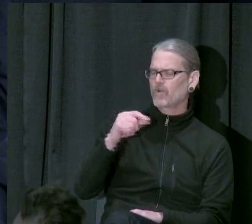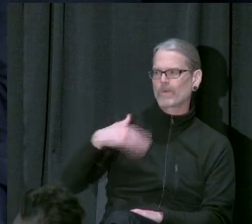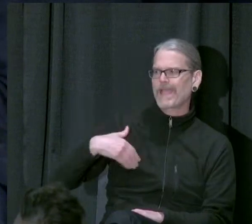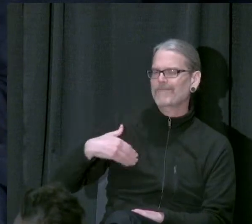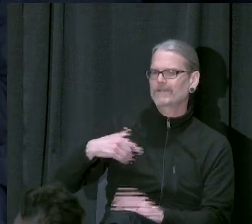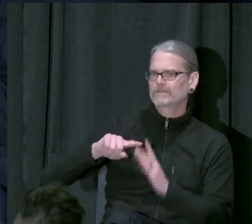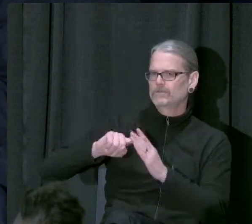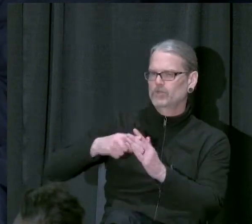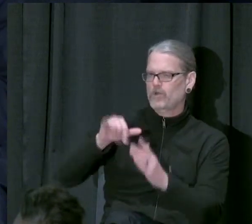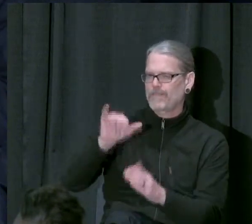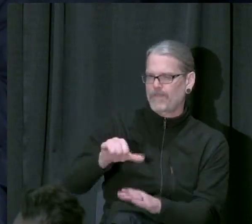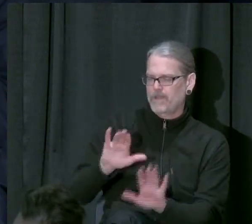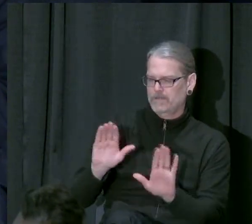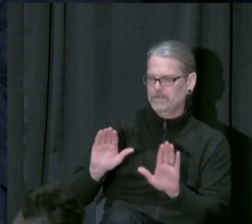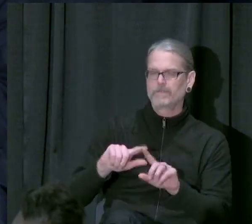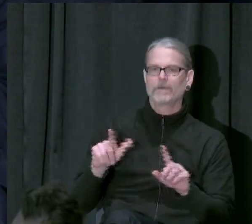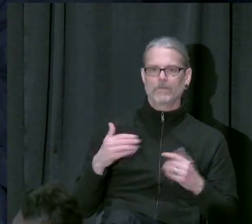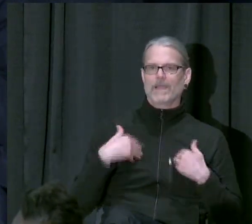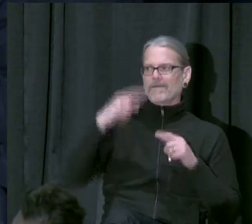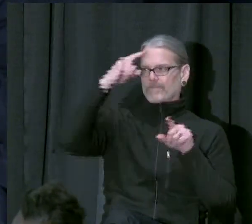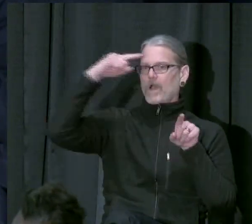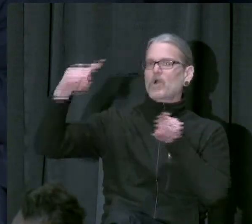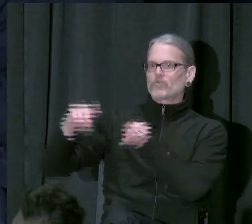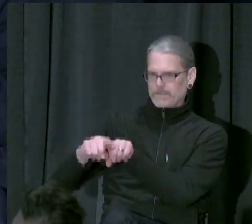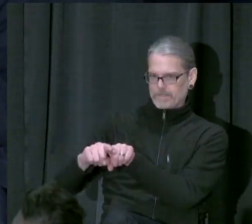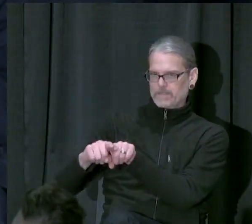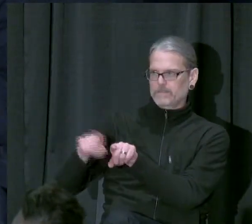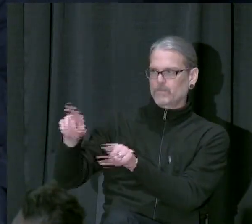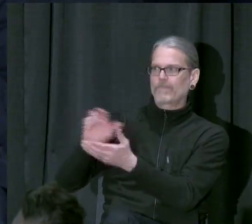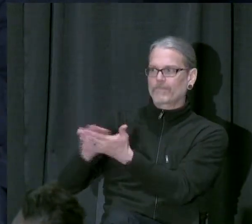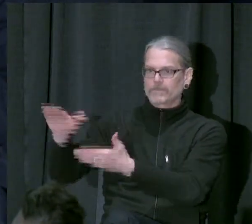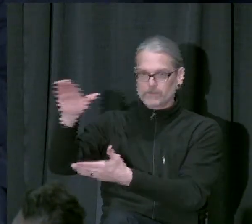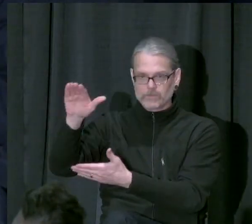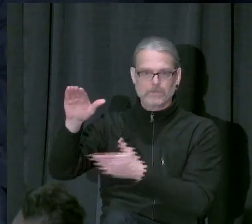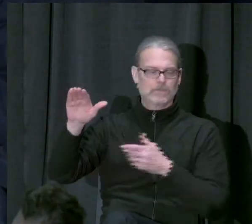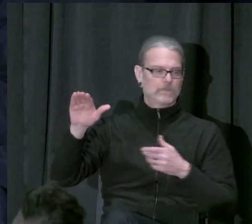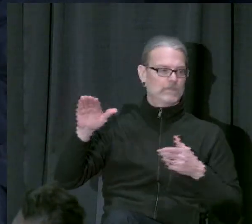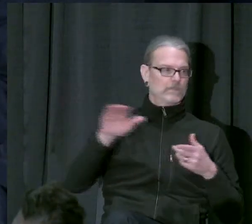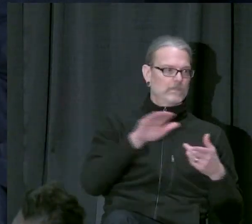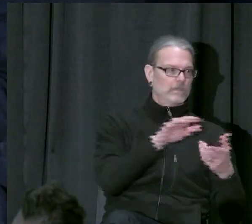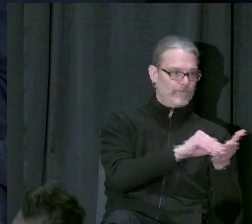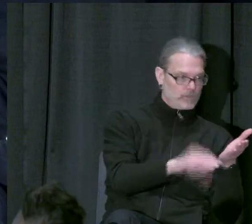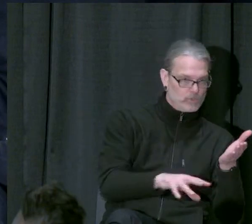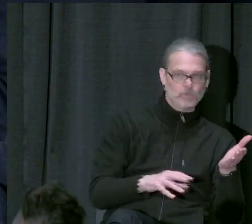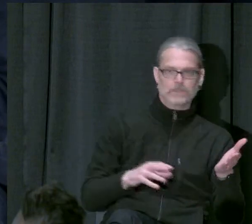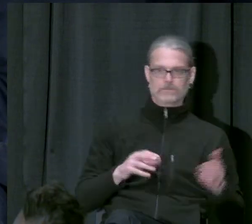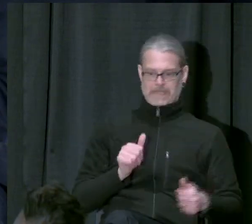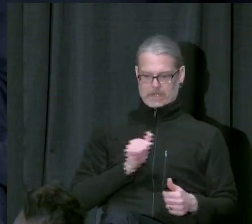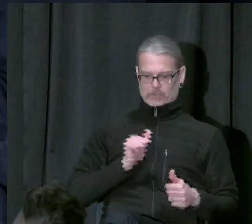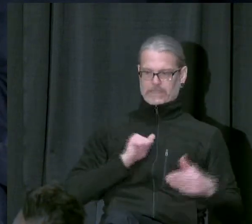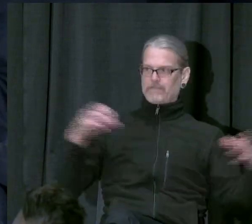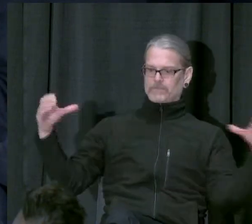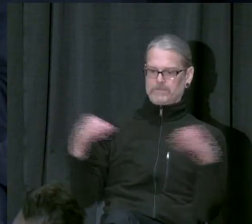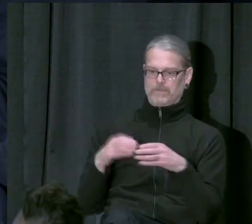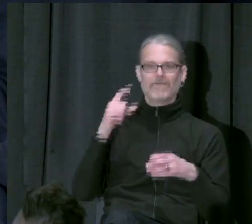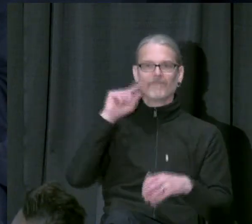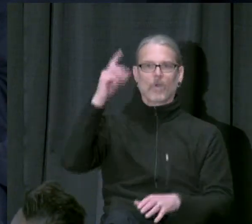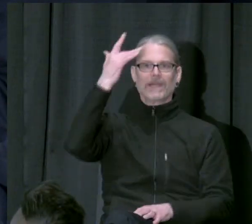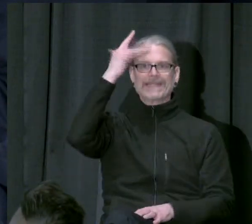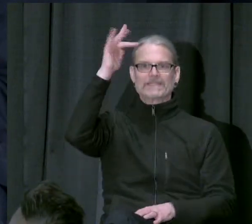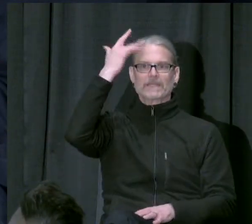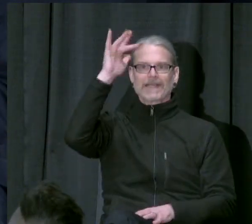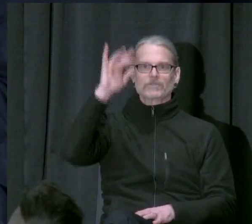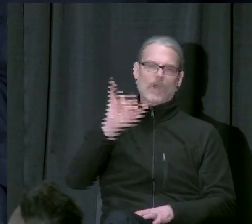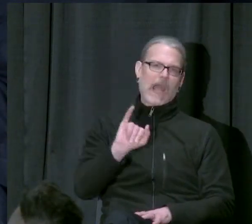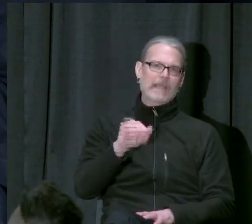yet, but we do have agreements with the schools, between the schools, the students, and ourselves for intellectual property rights, just in case there's something